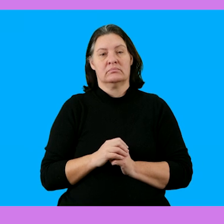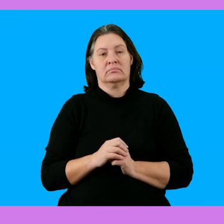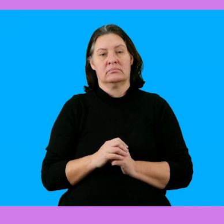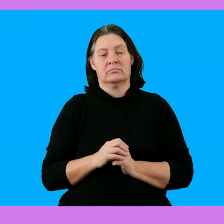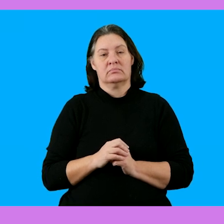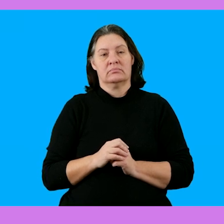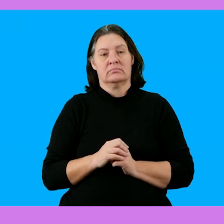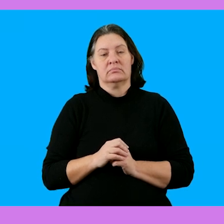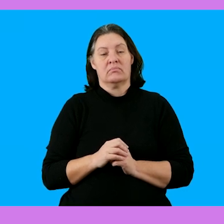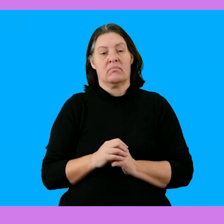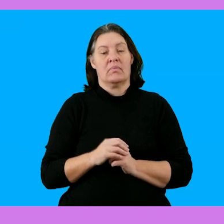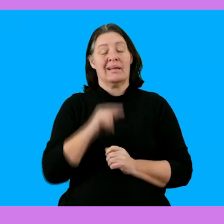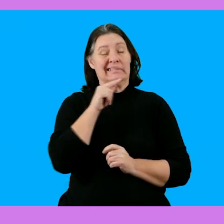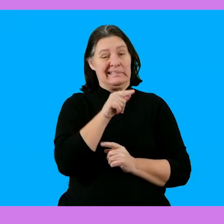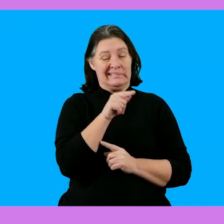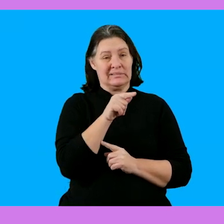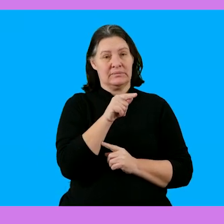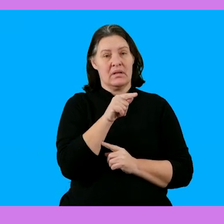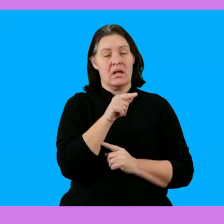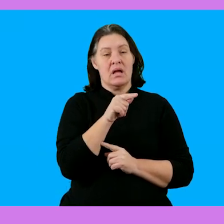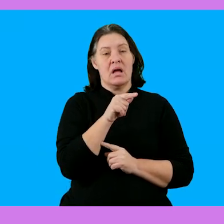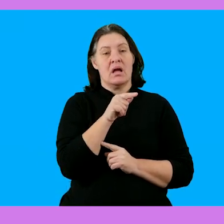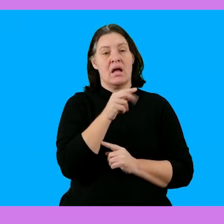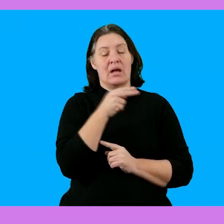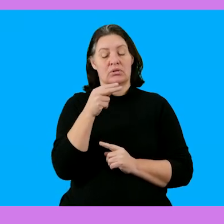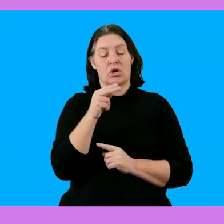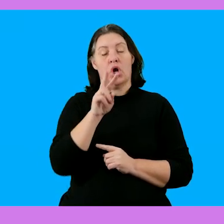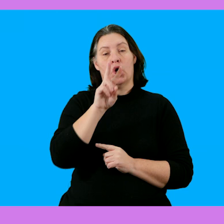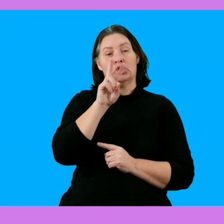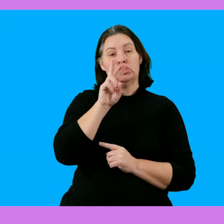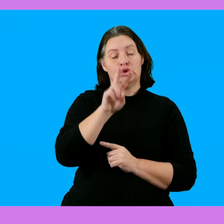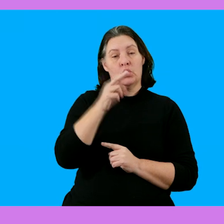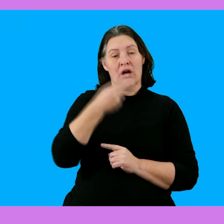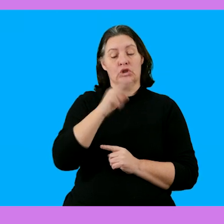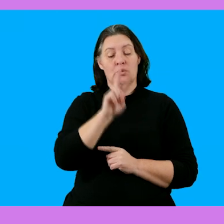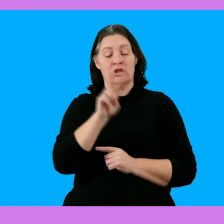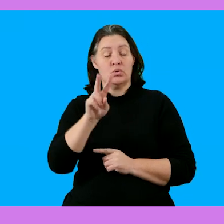income. Gross annual income equals